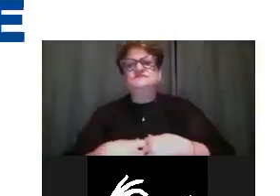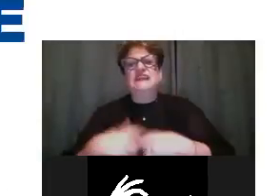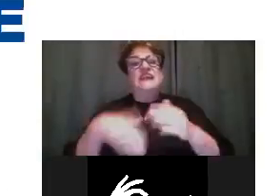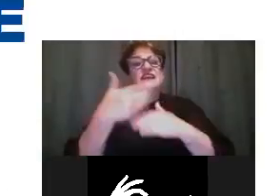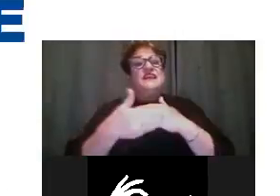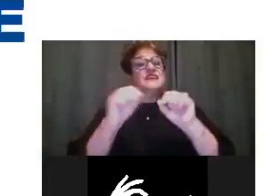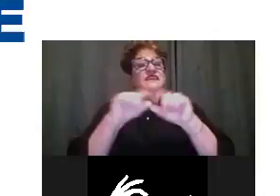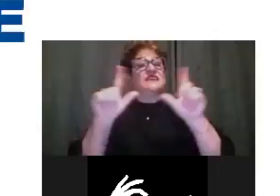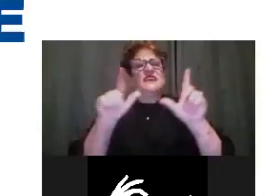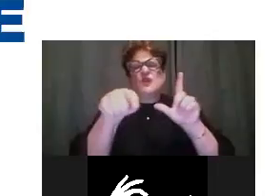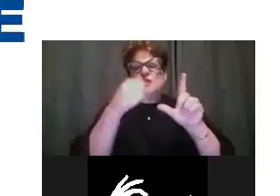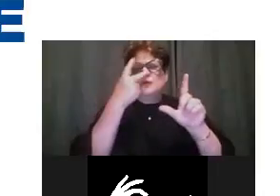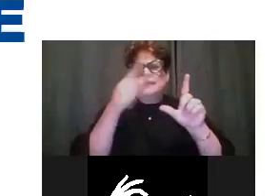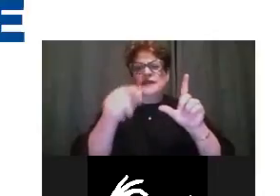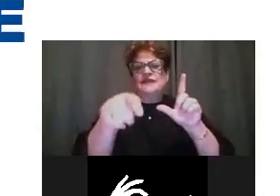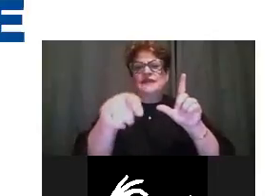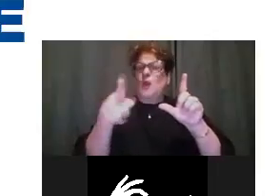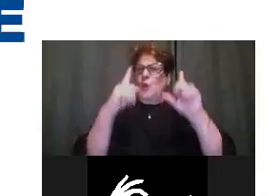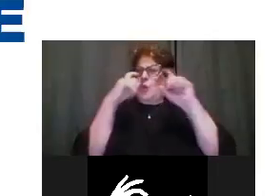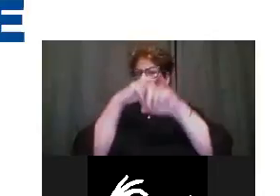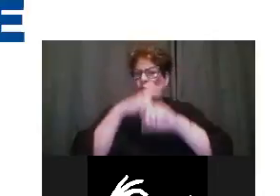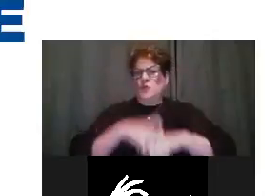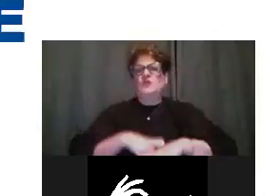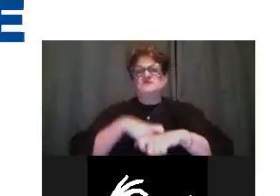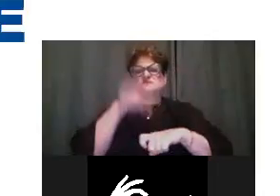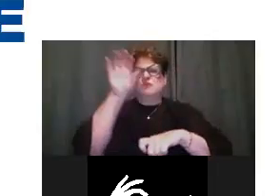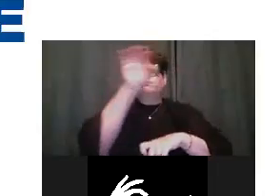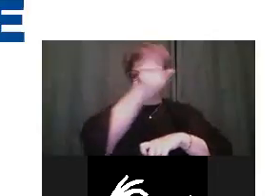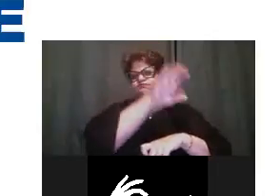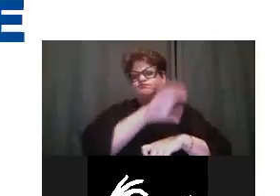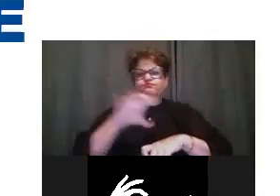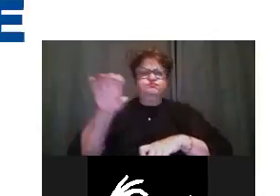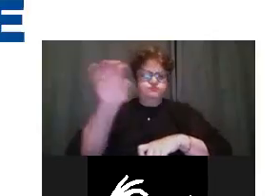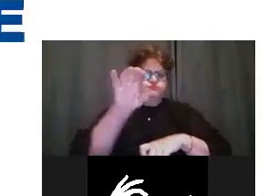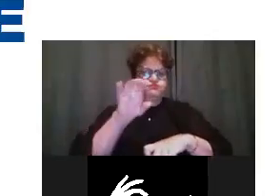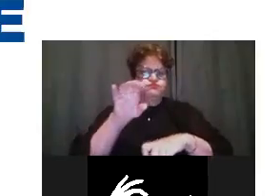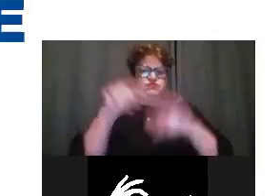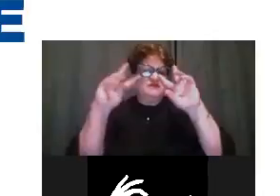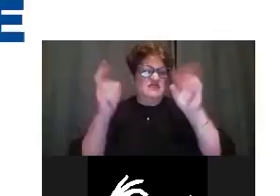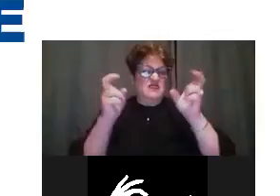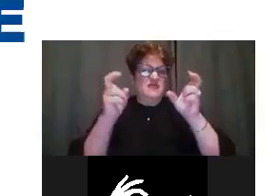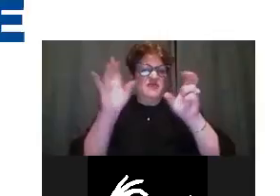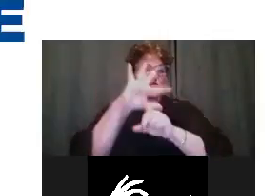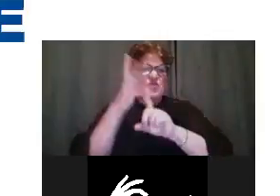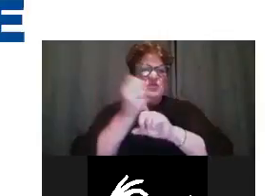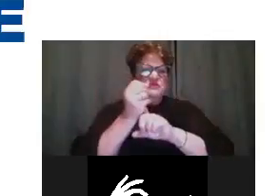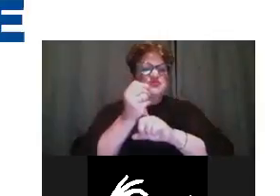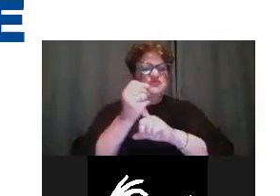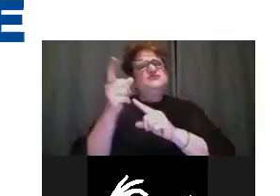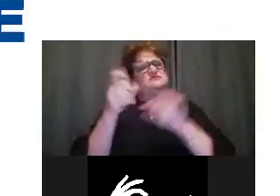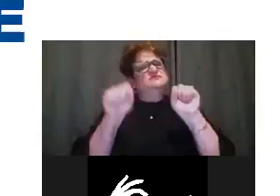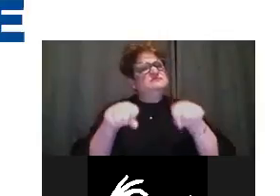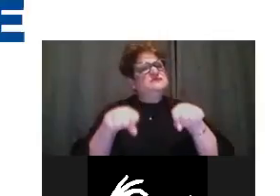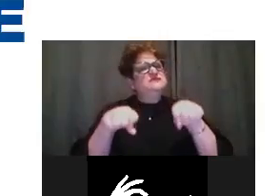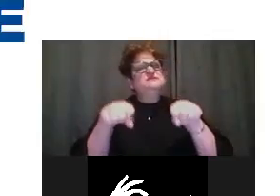So here we have a pretty complex chart regarding cultural competency and how do we develop this cultural